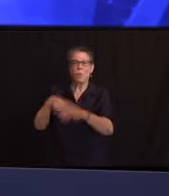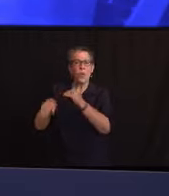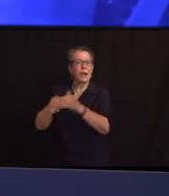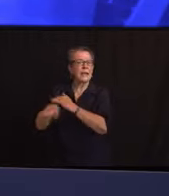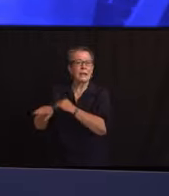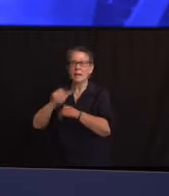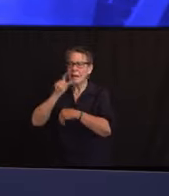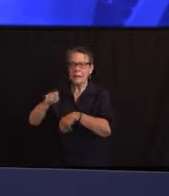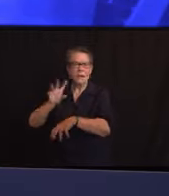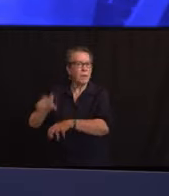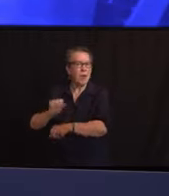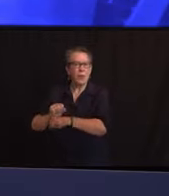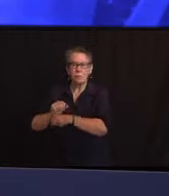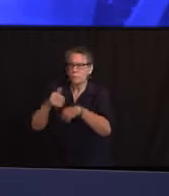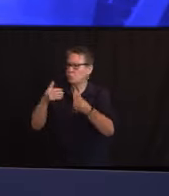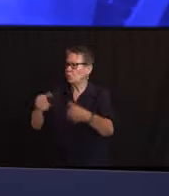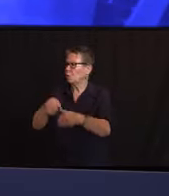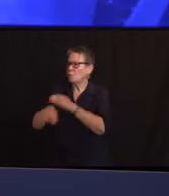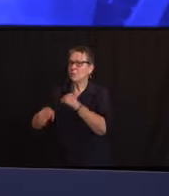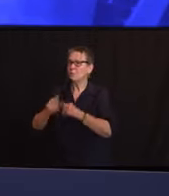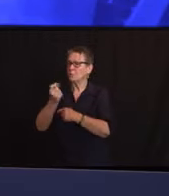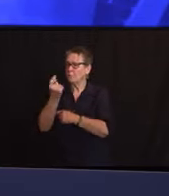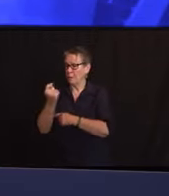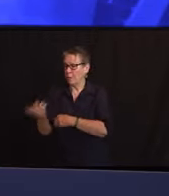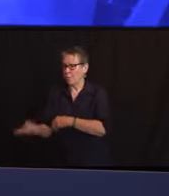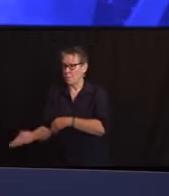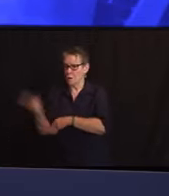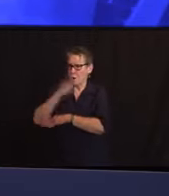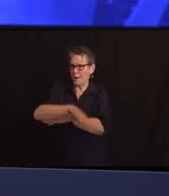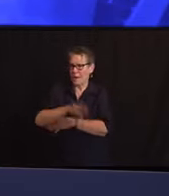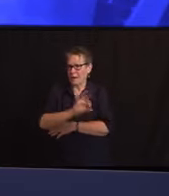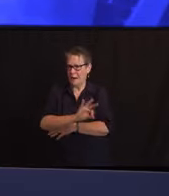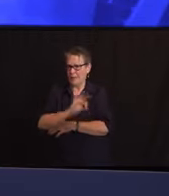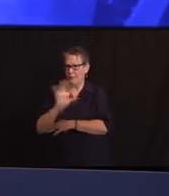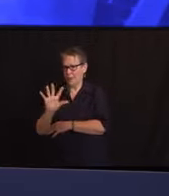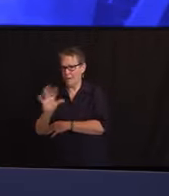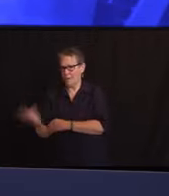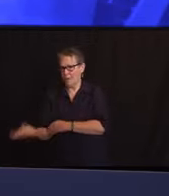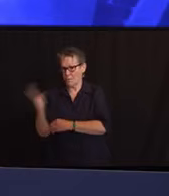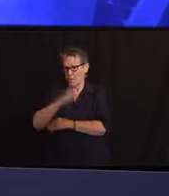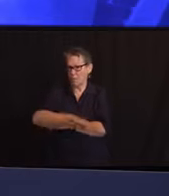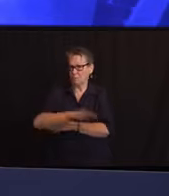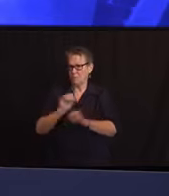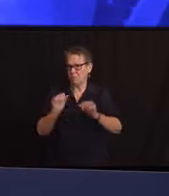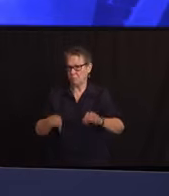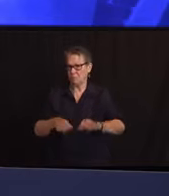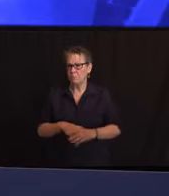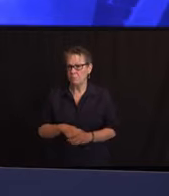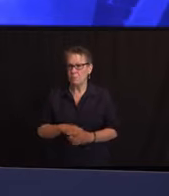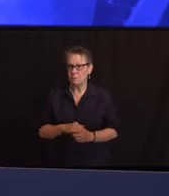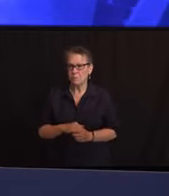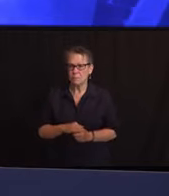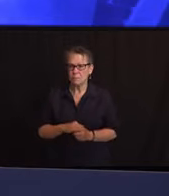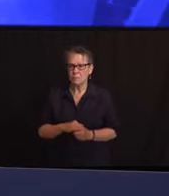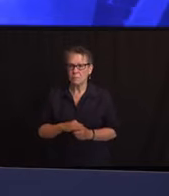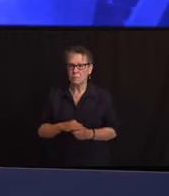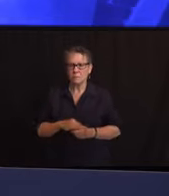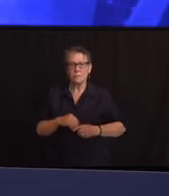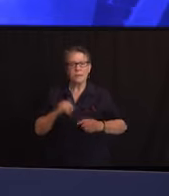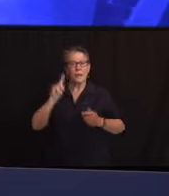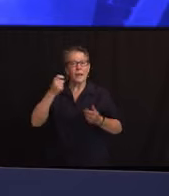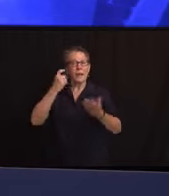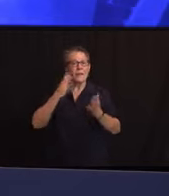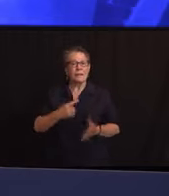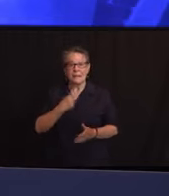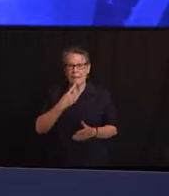Jersey residents 16 years and older. As the Governor shared, today we are updating the COVID-19